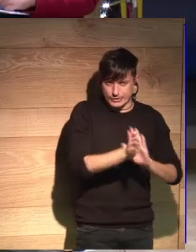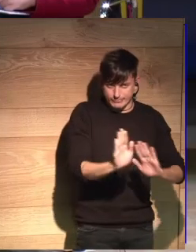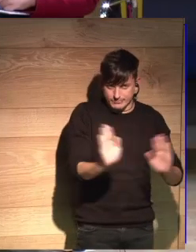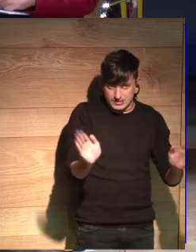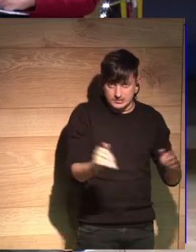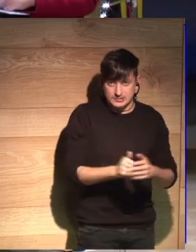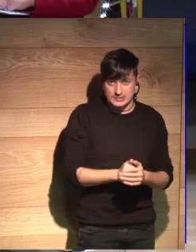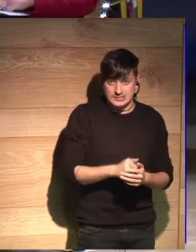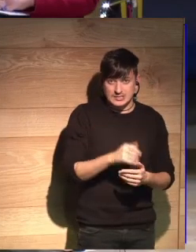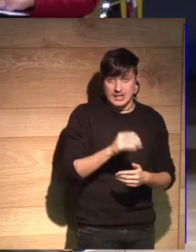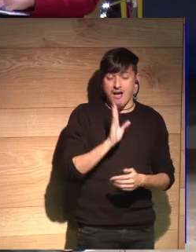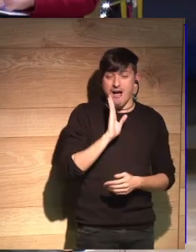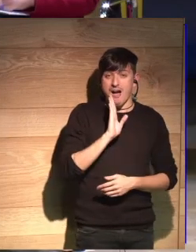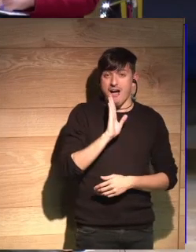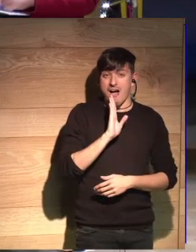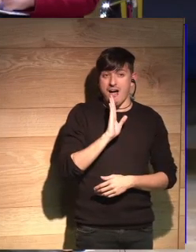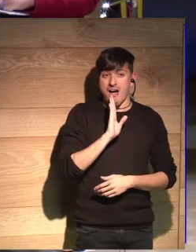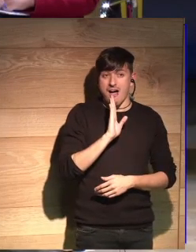a comment.